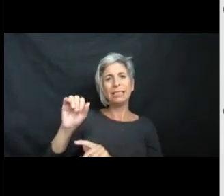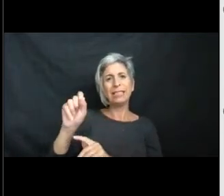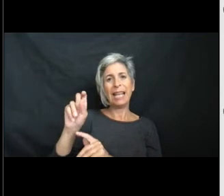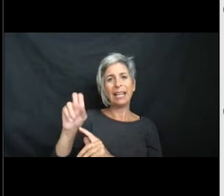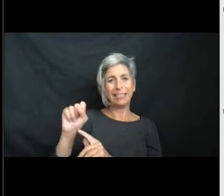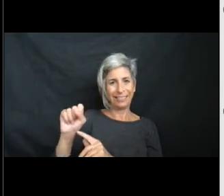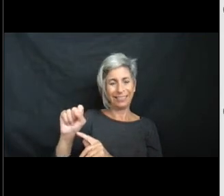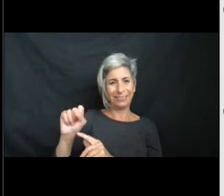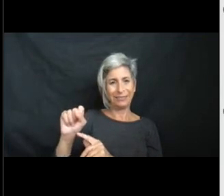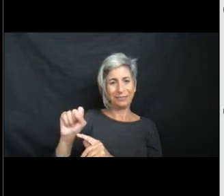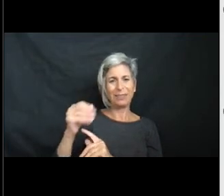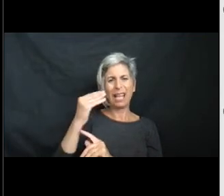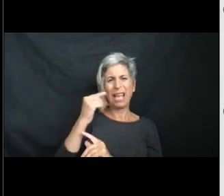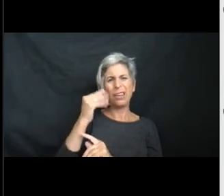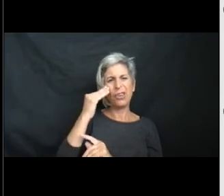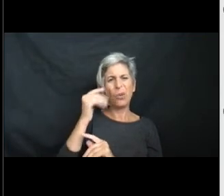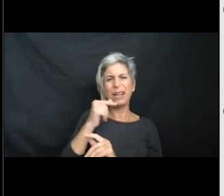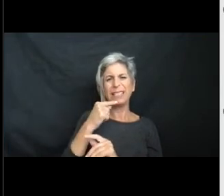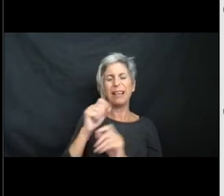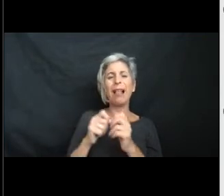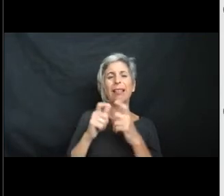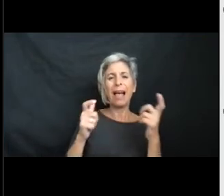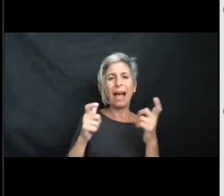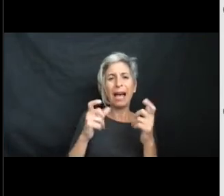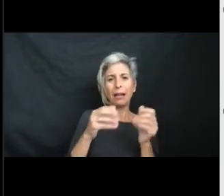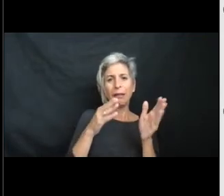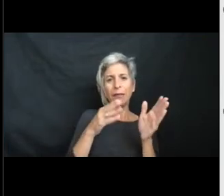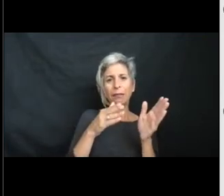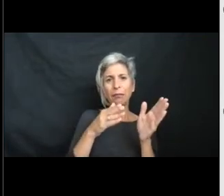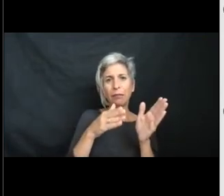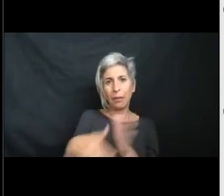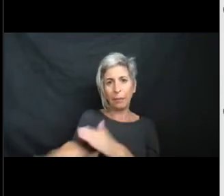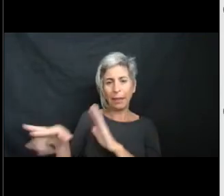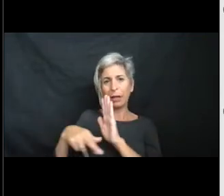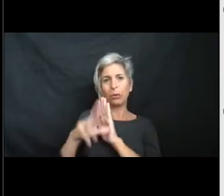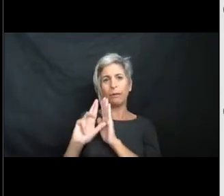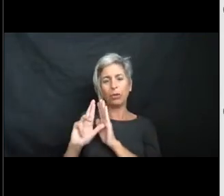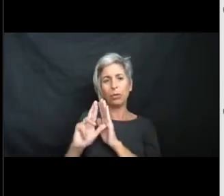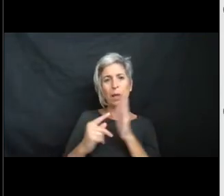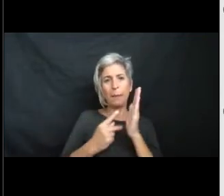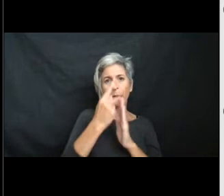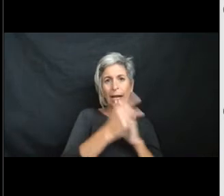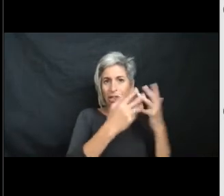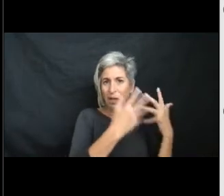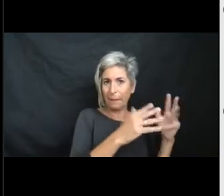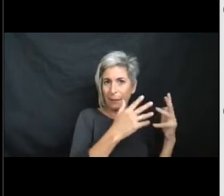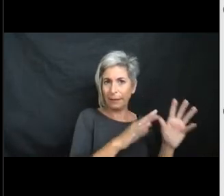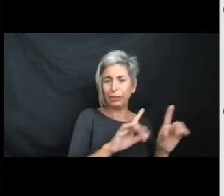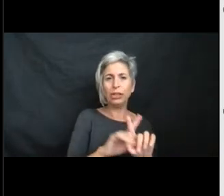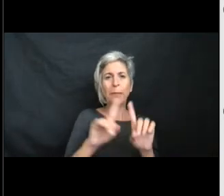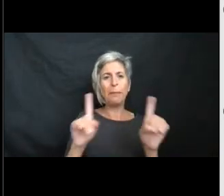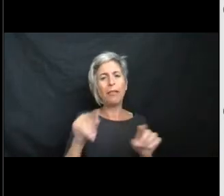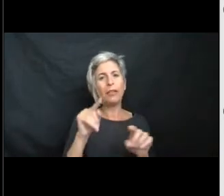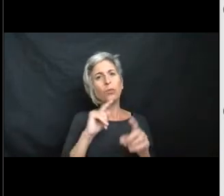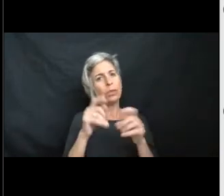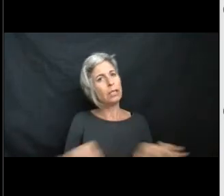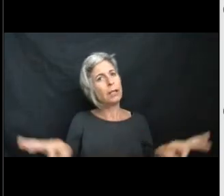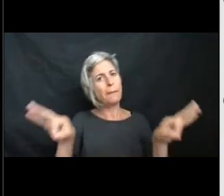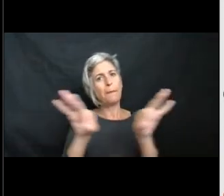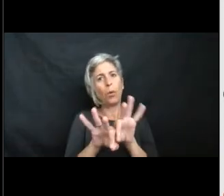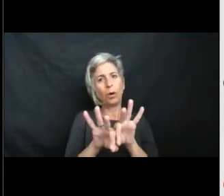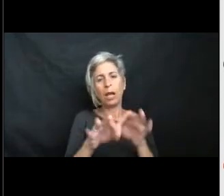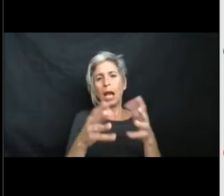So I know I said a lot of things there in terms of the plan review and project completion, but this is really important. I want to